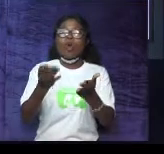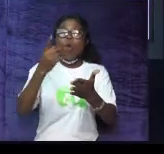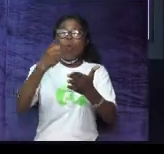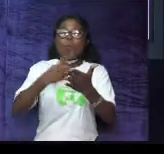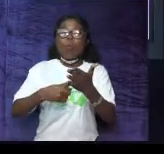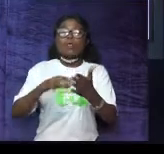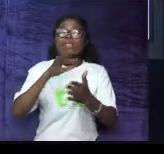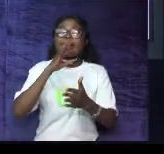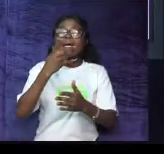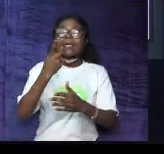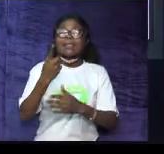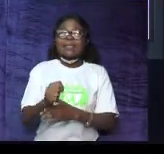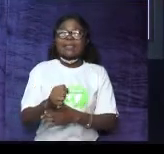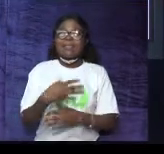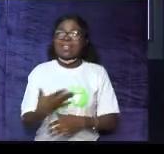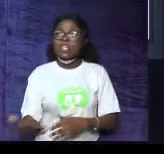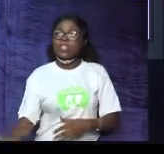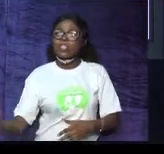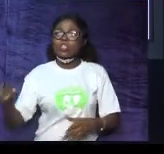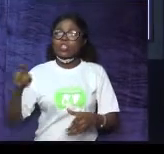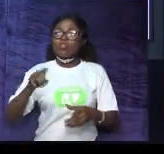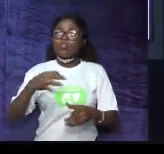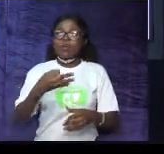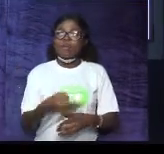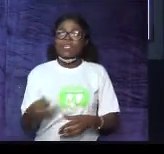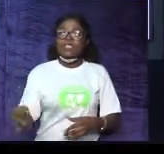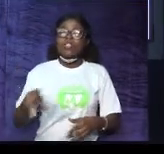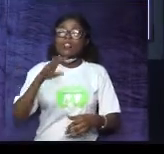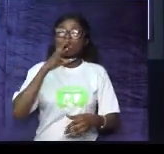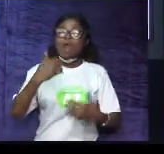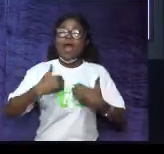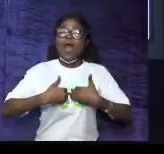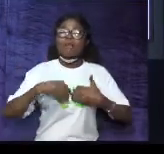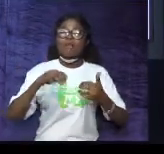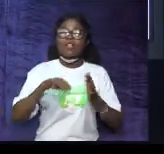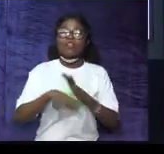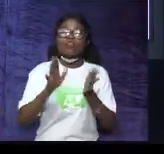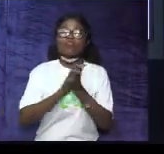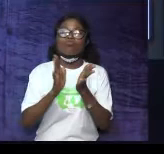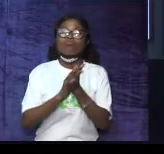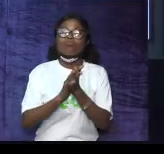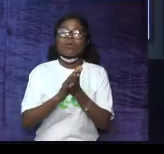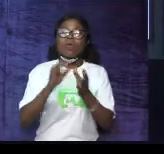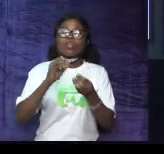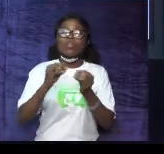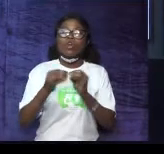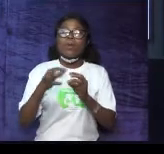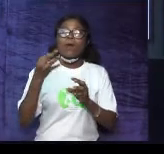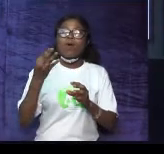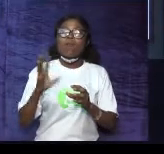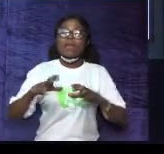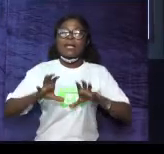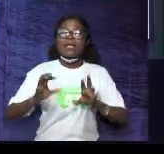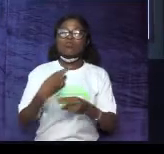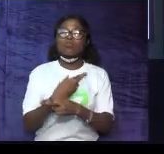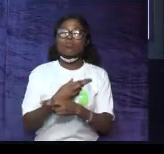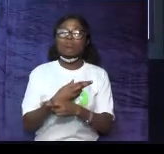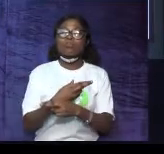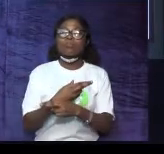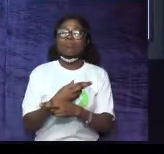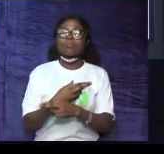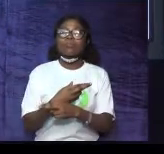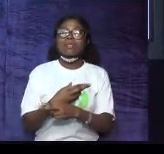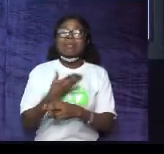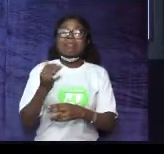introduction. Then what are the facilities that you have in place in your school? Number of